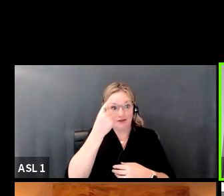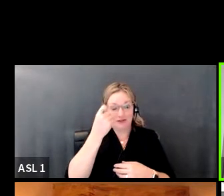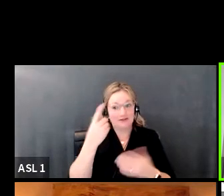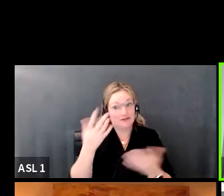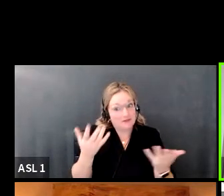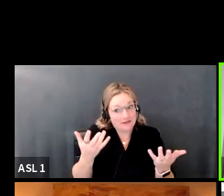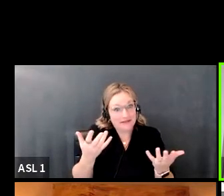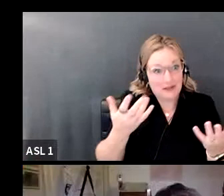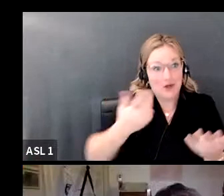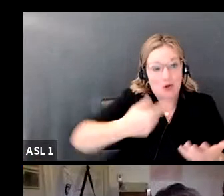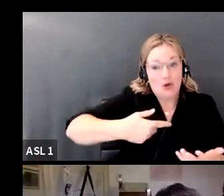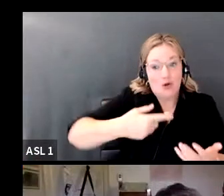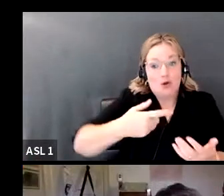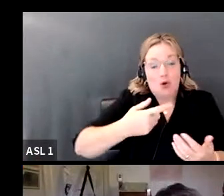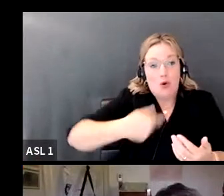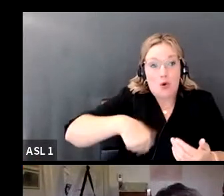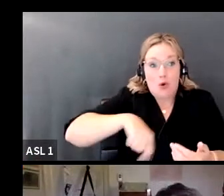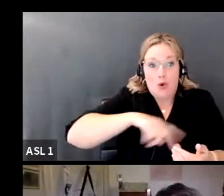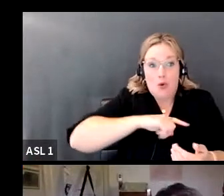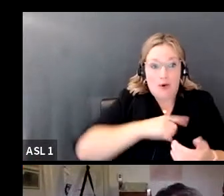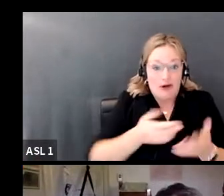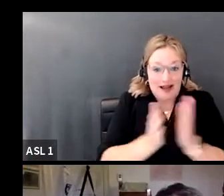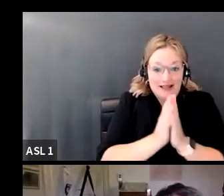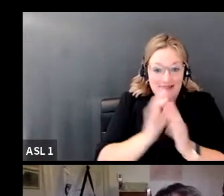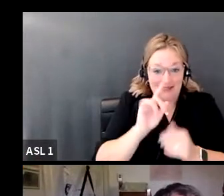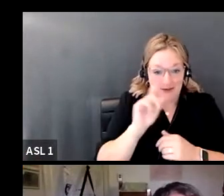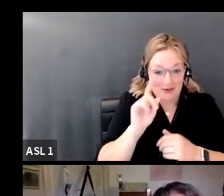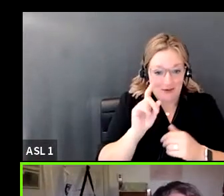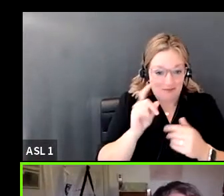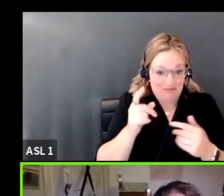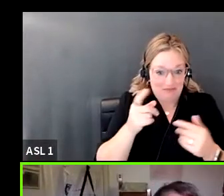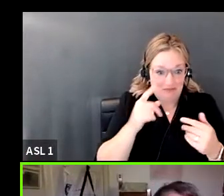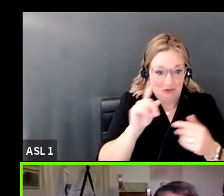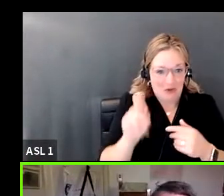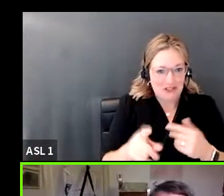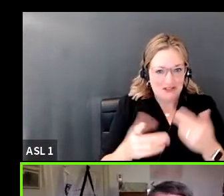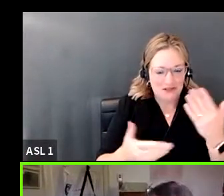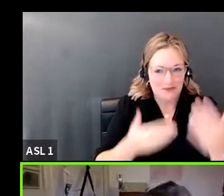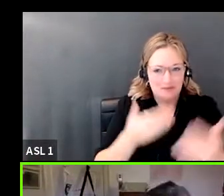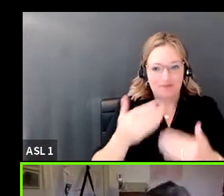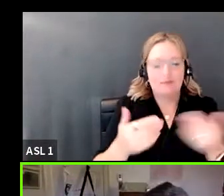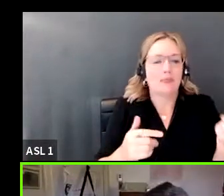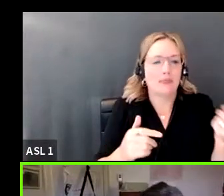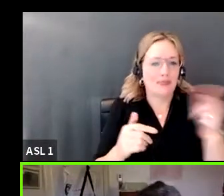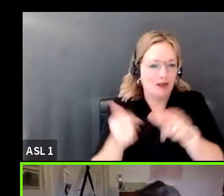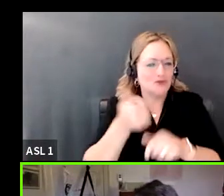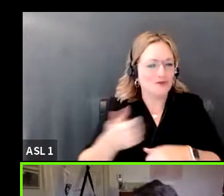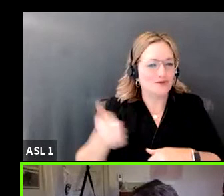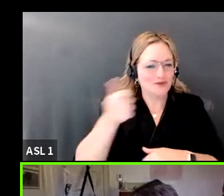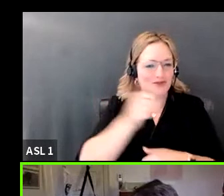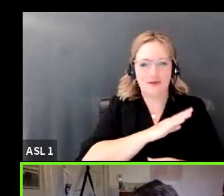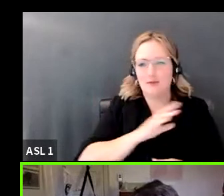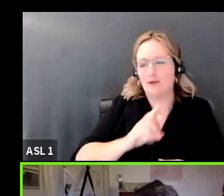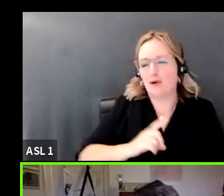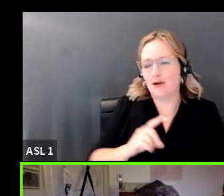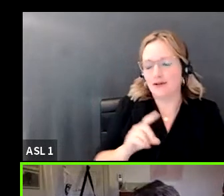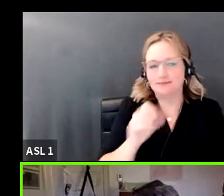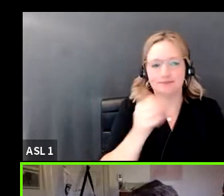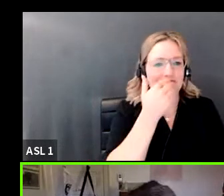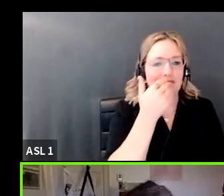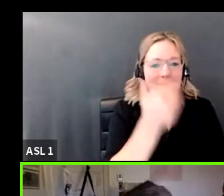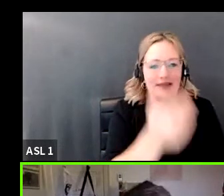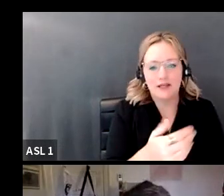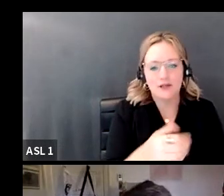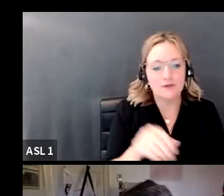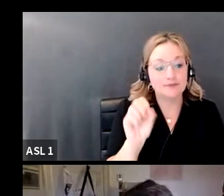know we're asking the questions here so i'll turn back to him just as uh thanks thanks very much uh i just wanted to mention to you asked